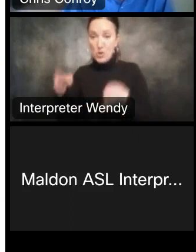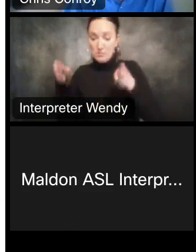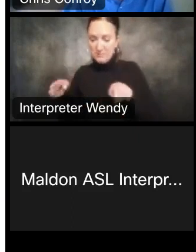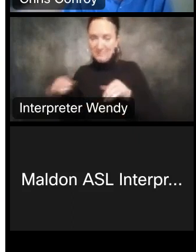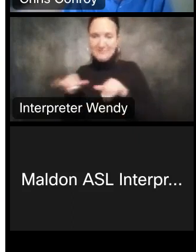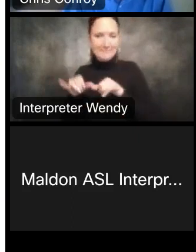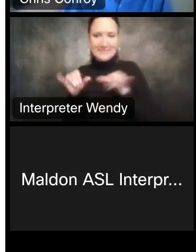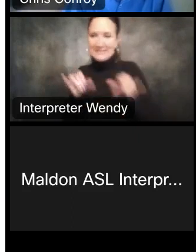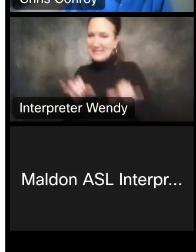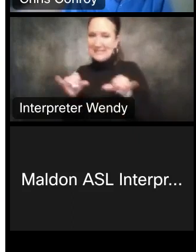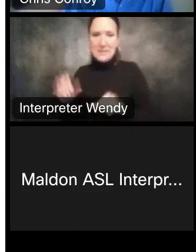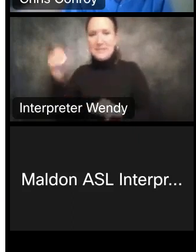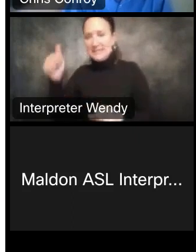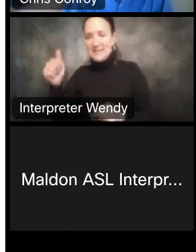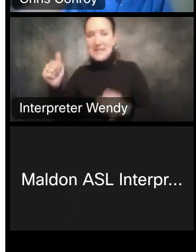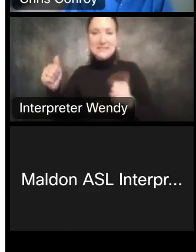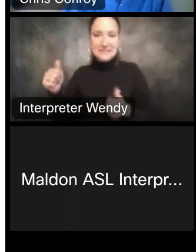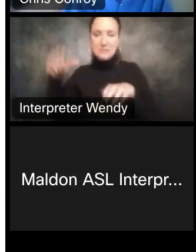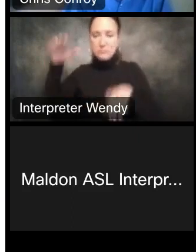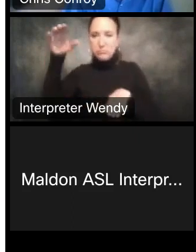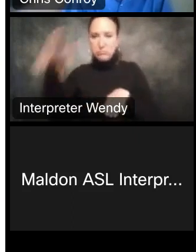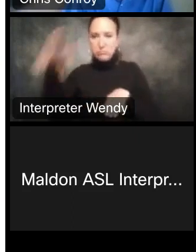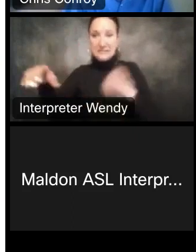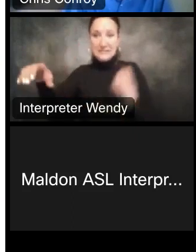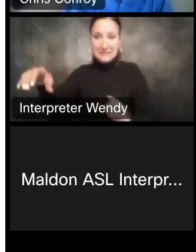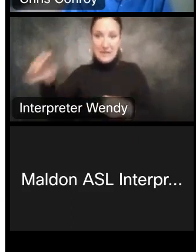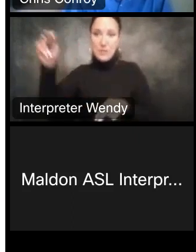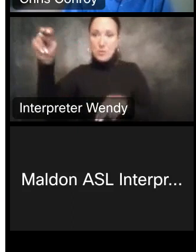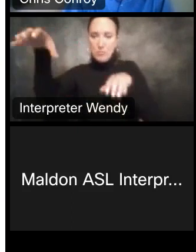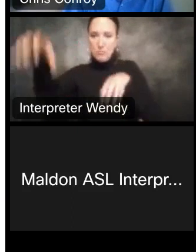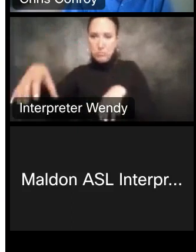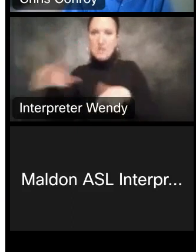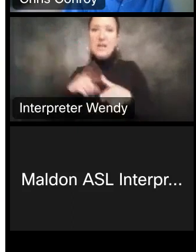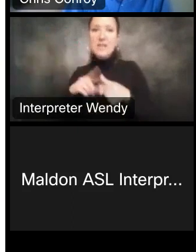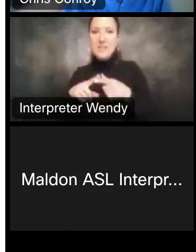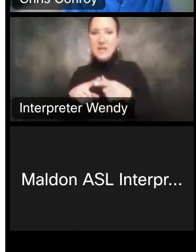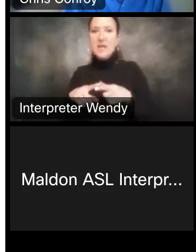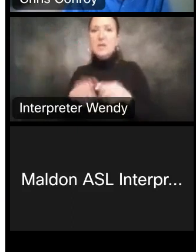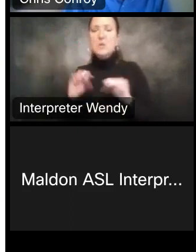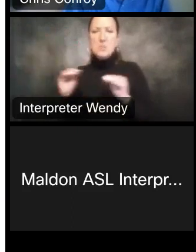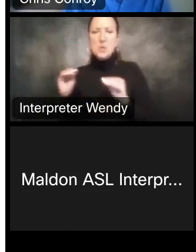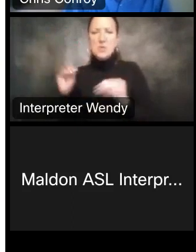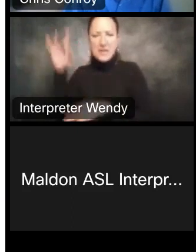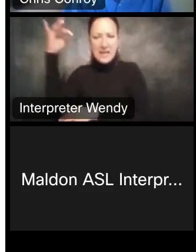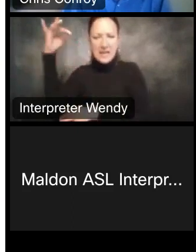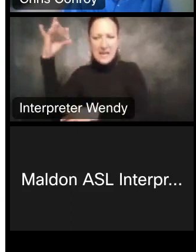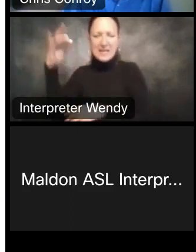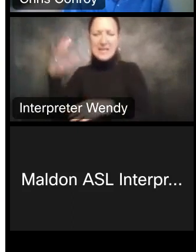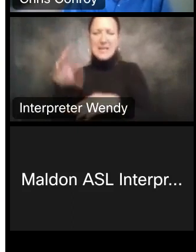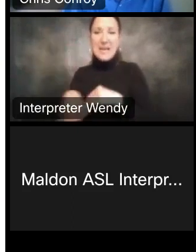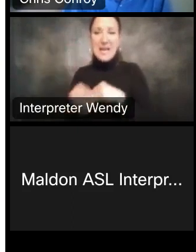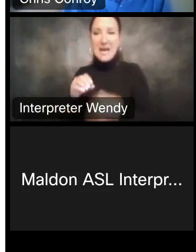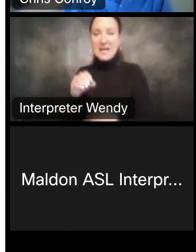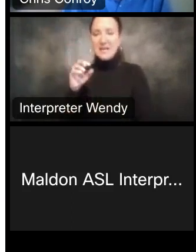10-foot on the north side, 10-foot shared use facility on the south side. Again, relocating conflicting lighting posts and signals into those